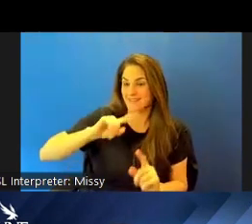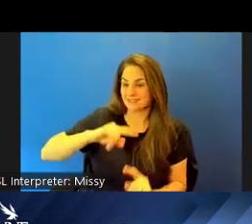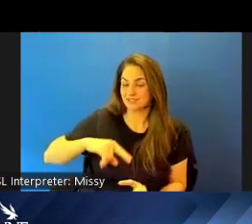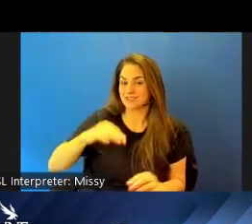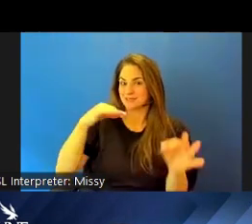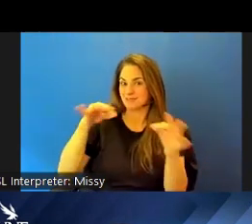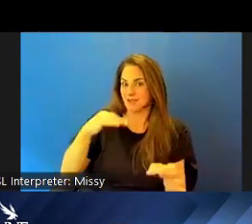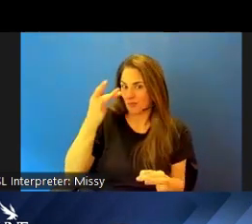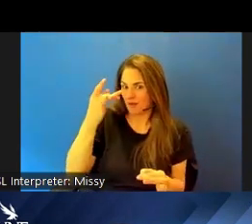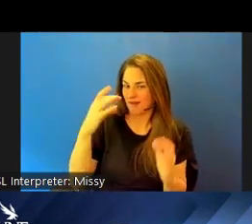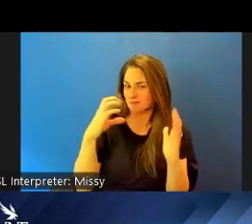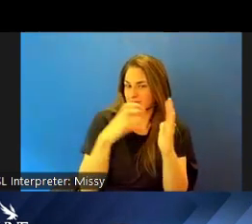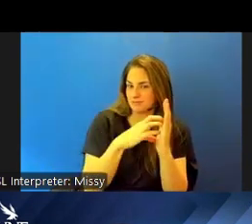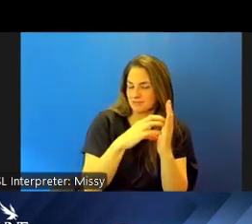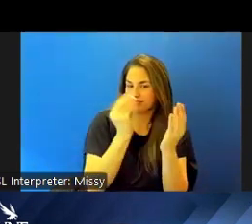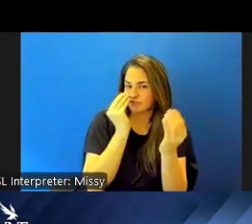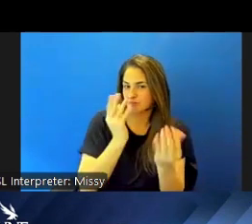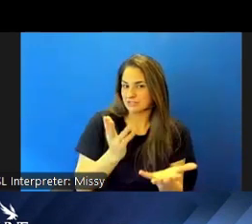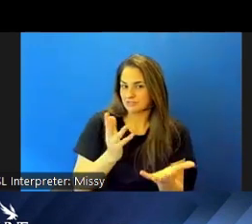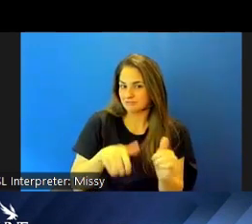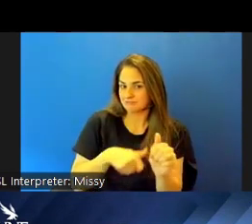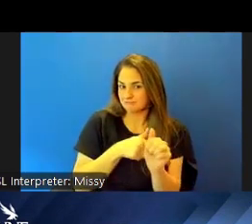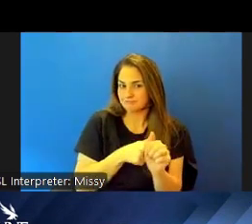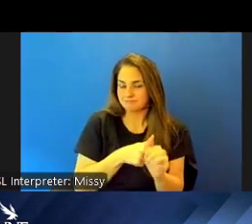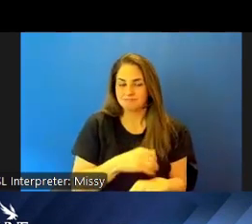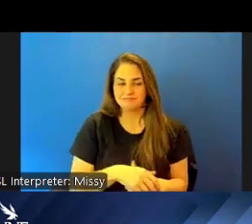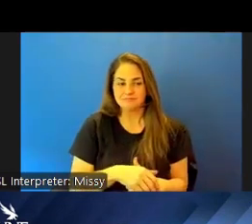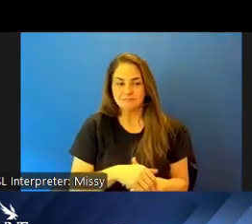to give you more information.